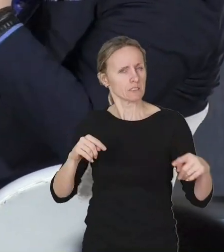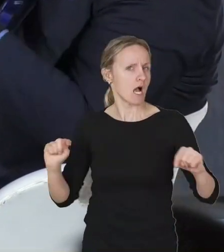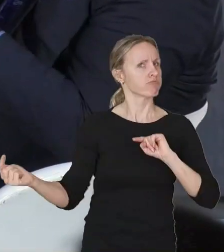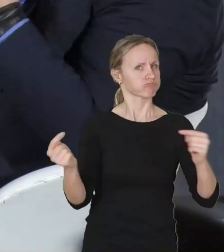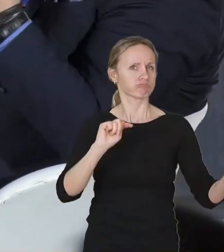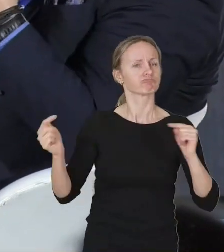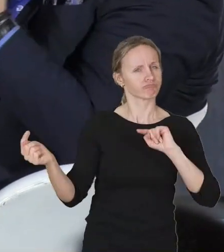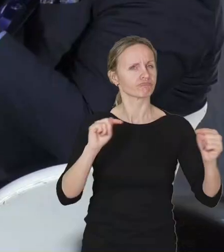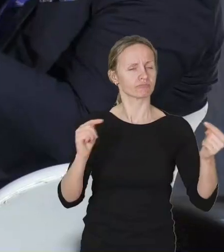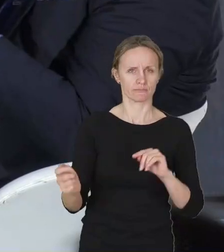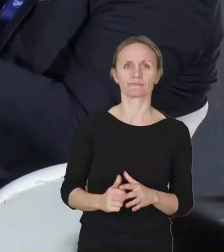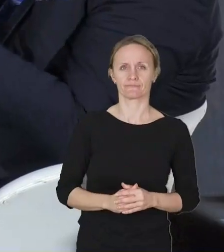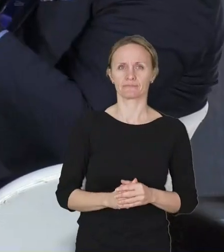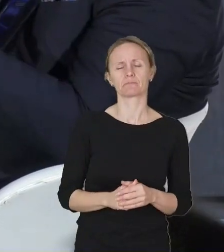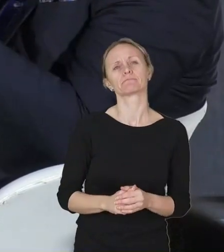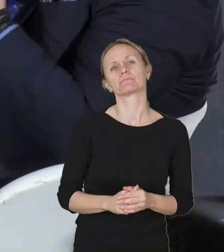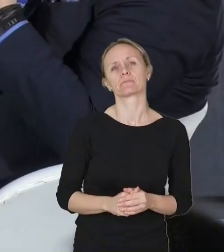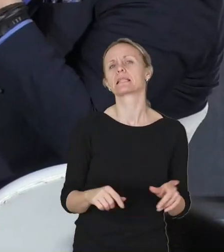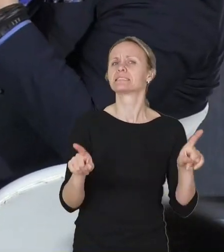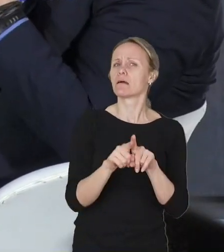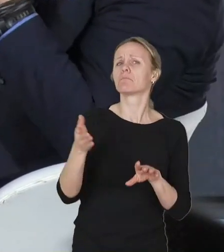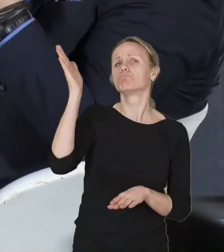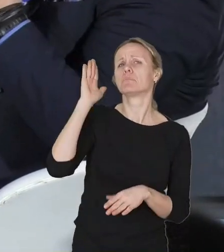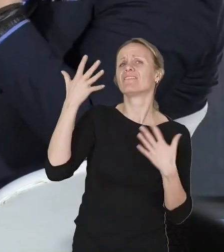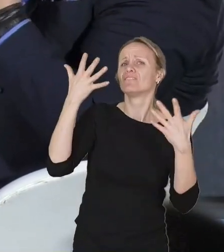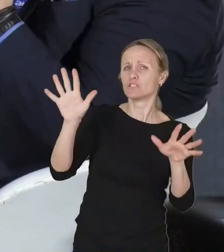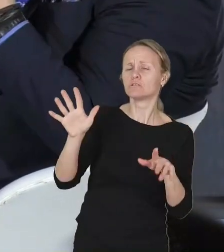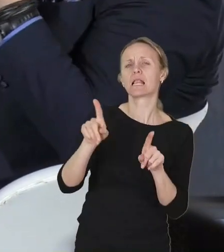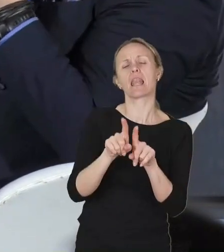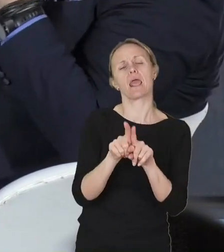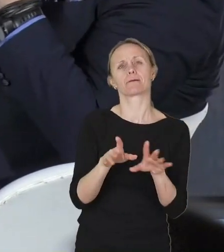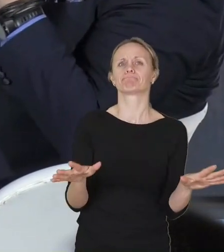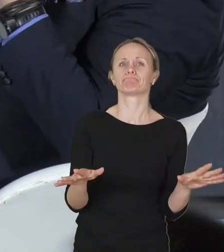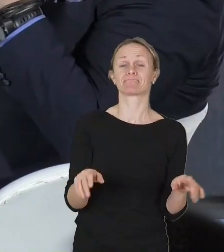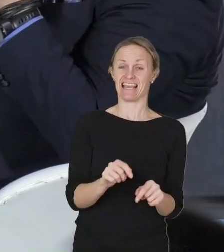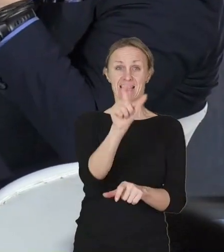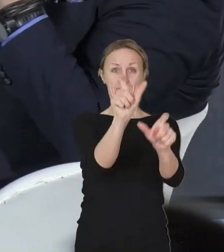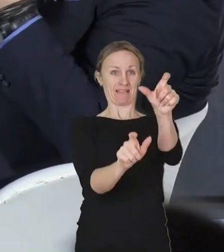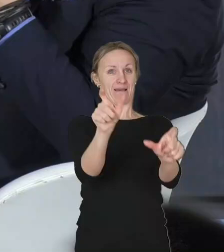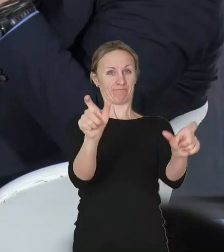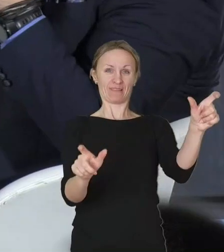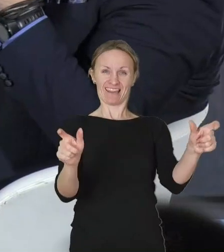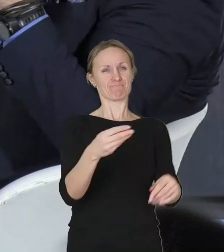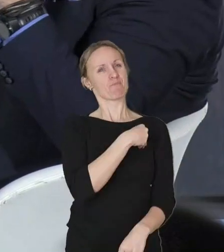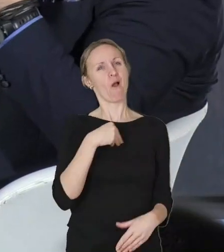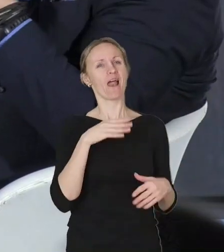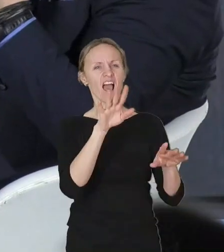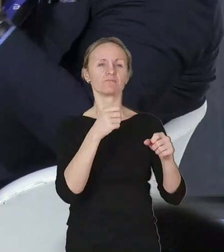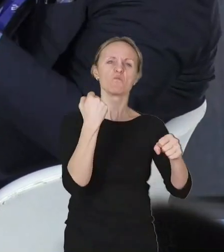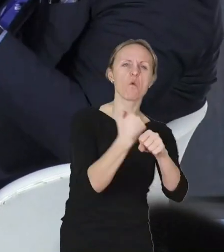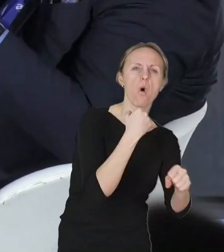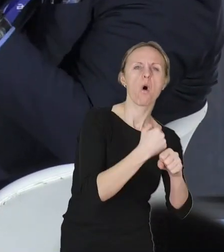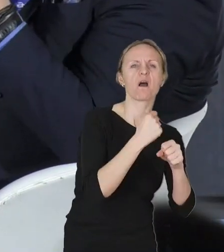of political life in Germany, France. So there was an idea that it's worth